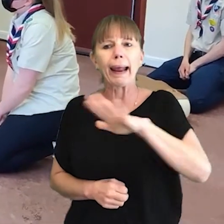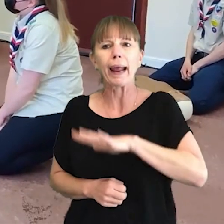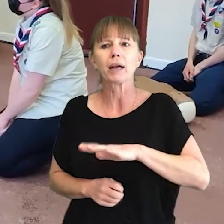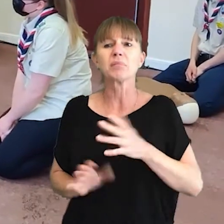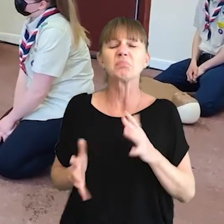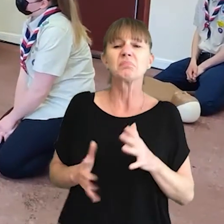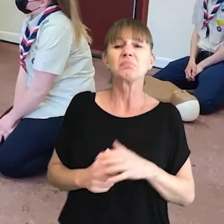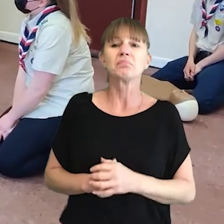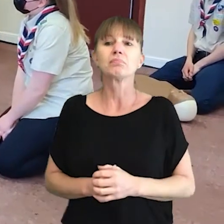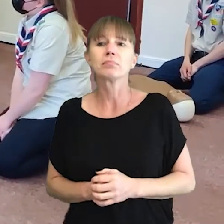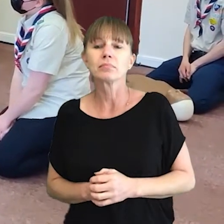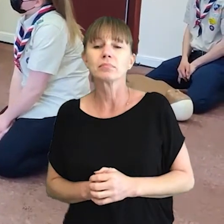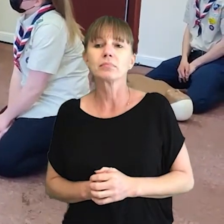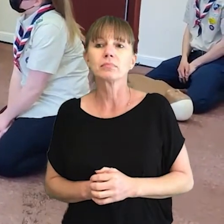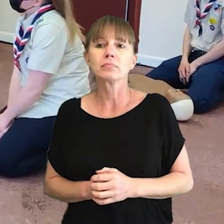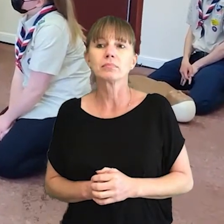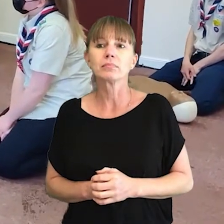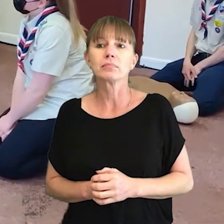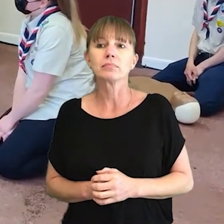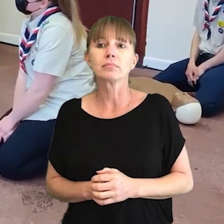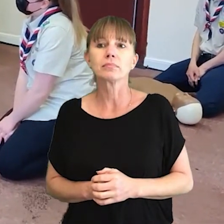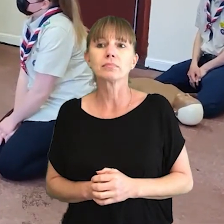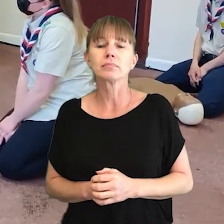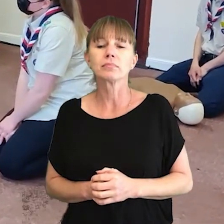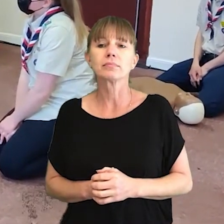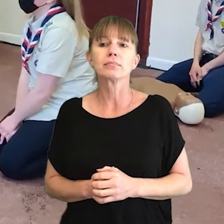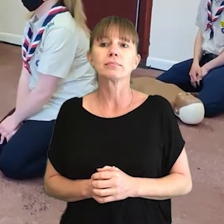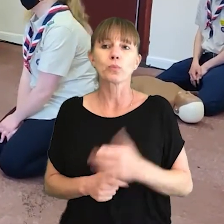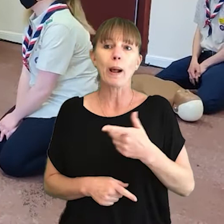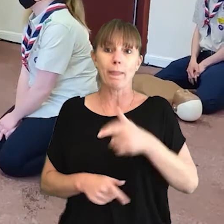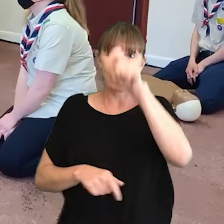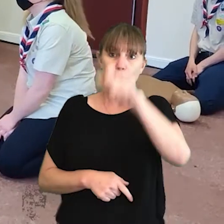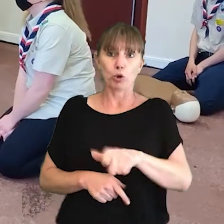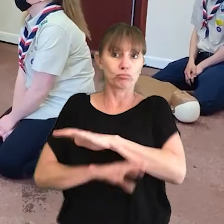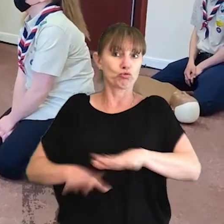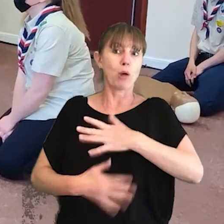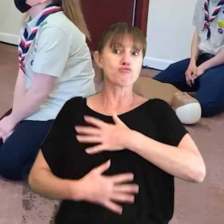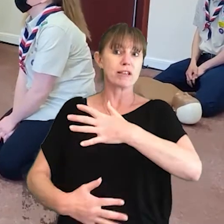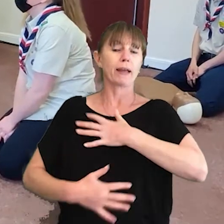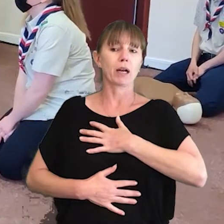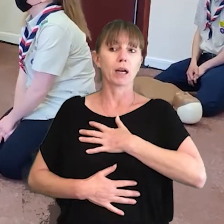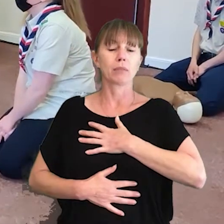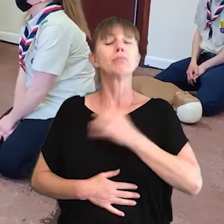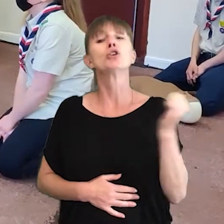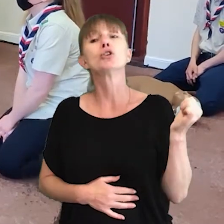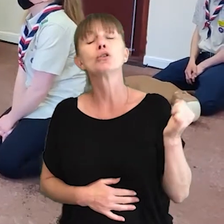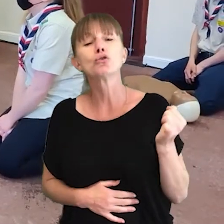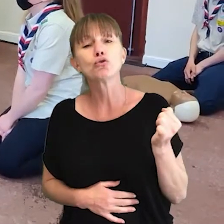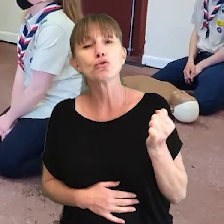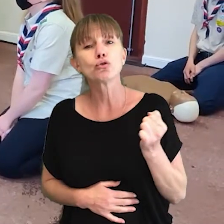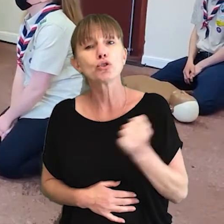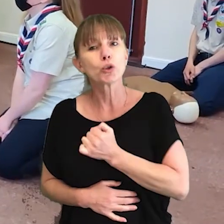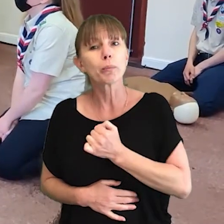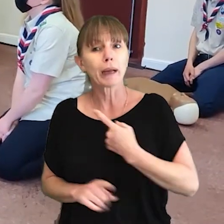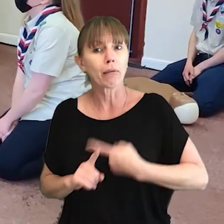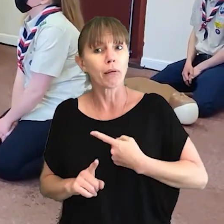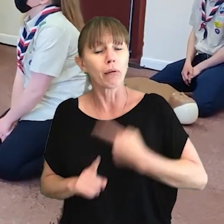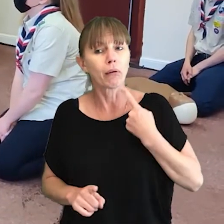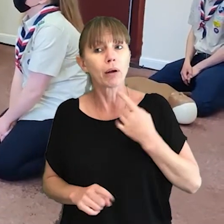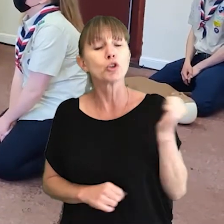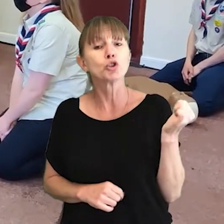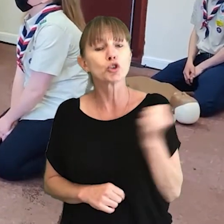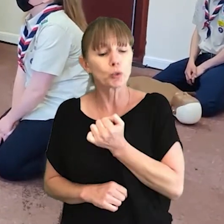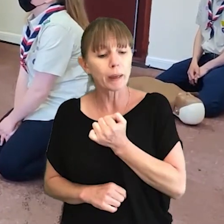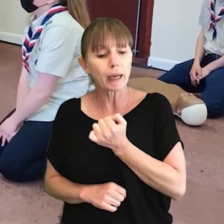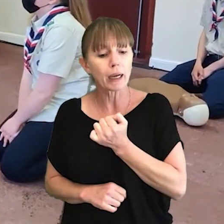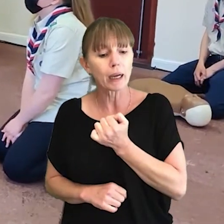for a casualty that is not breathing? Supposed to be. Just under 10 minutes. Supposed